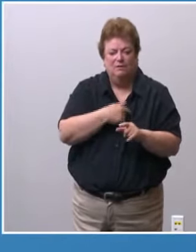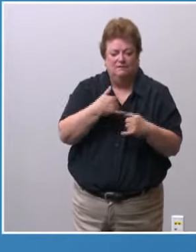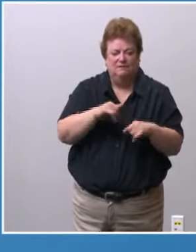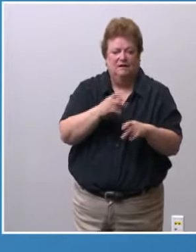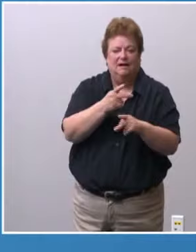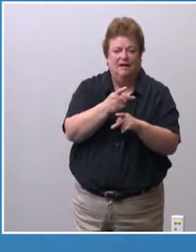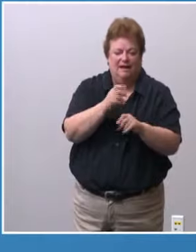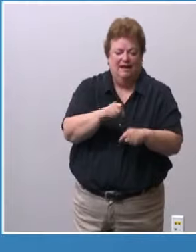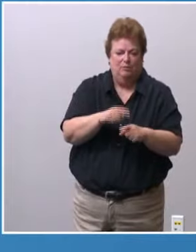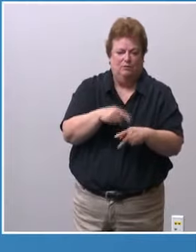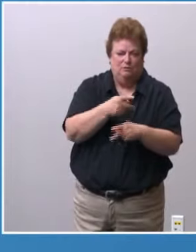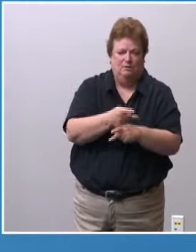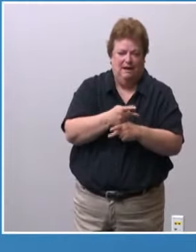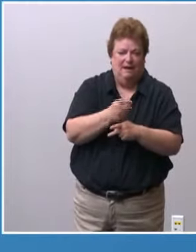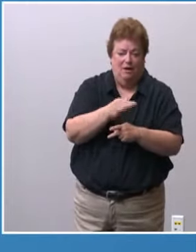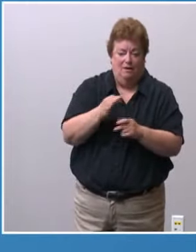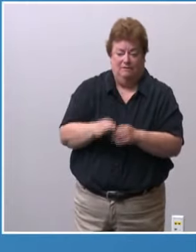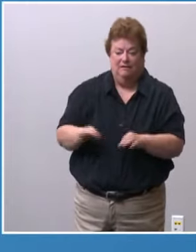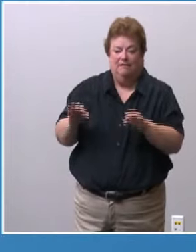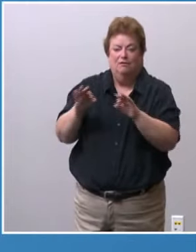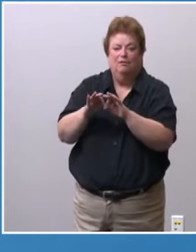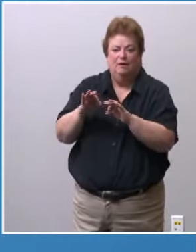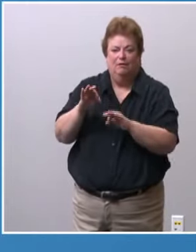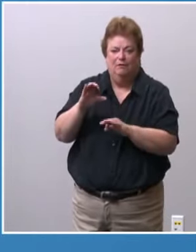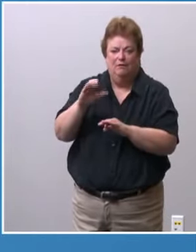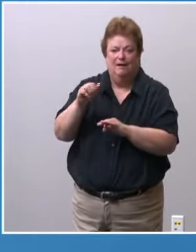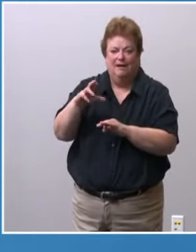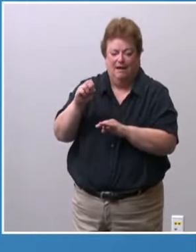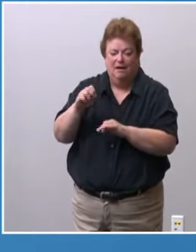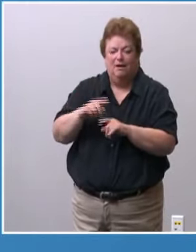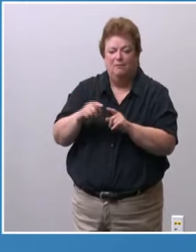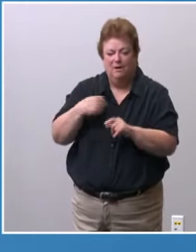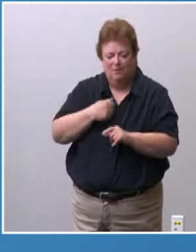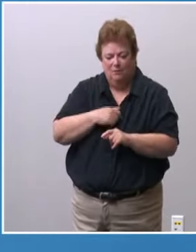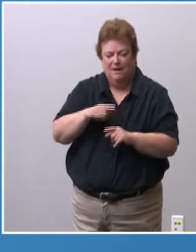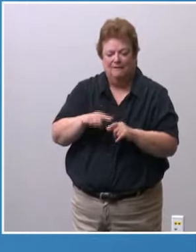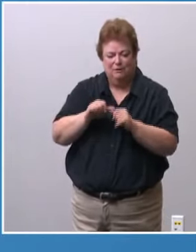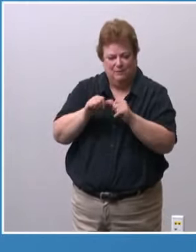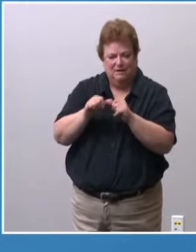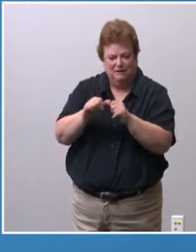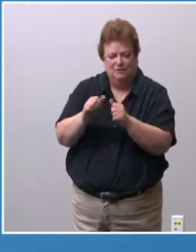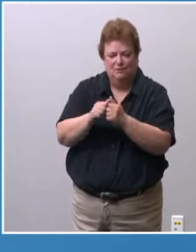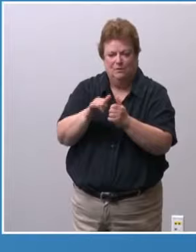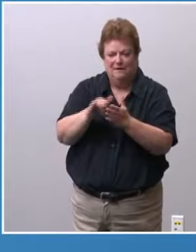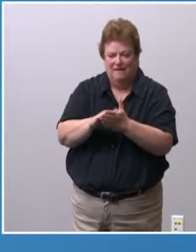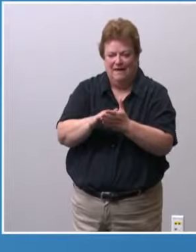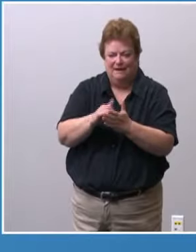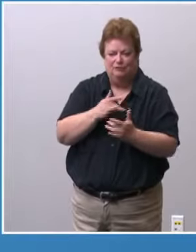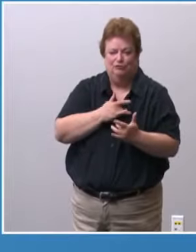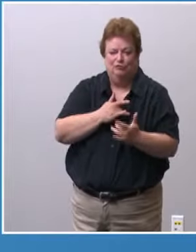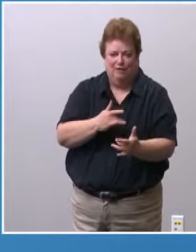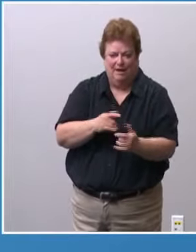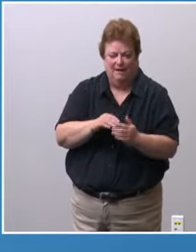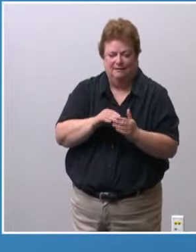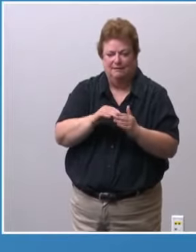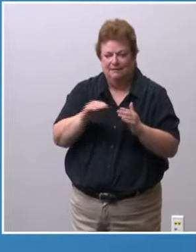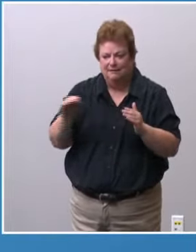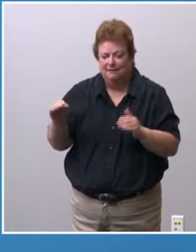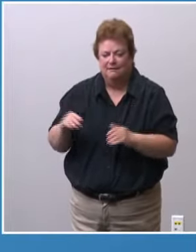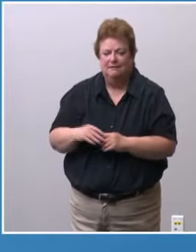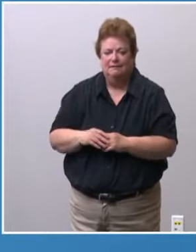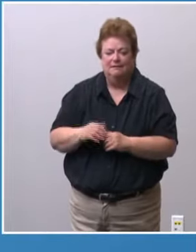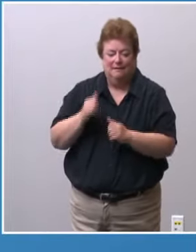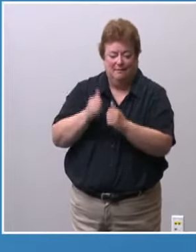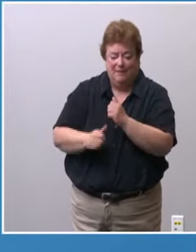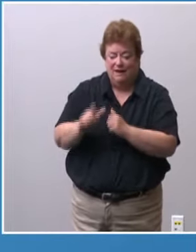those critical care needs as they happen. It's just that we're going to have to continue that momentum and those trends. I know that the last